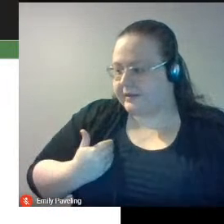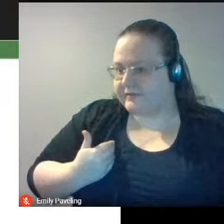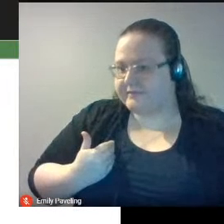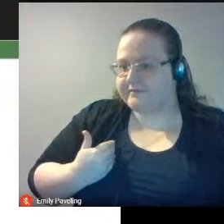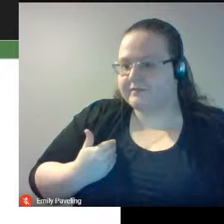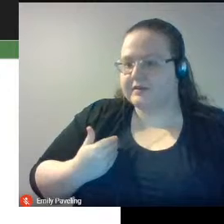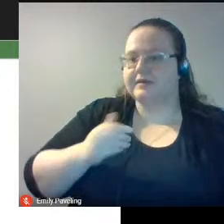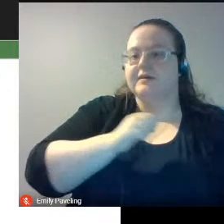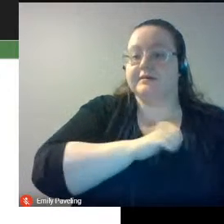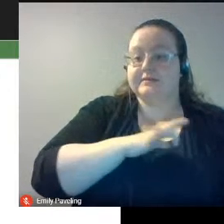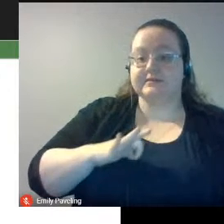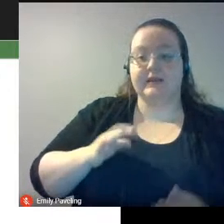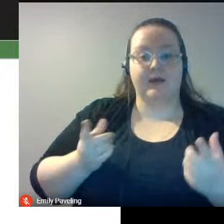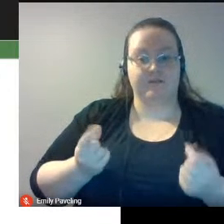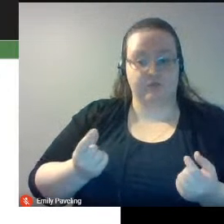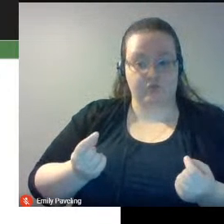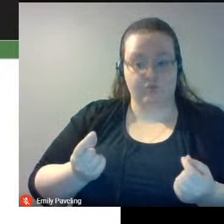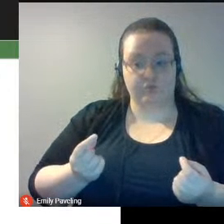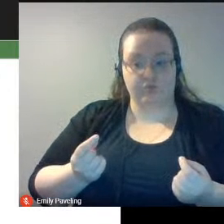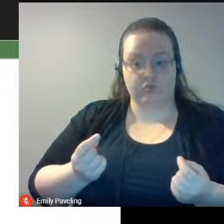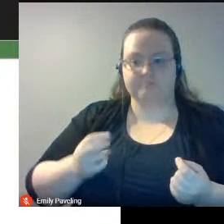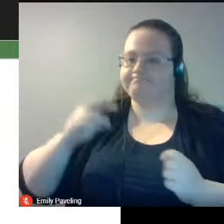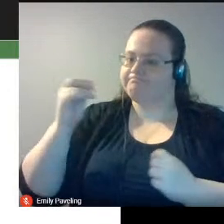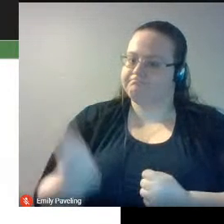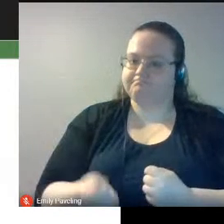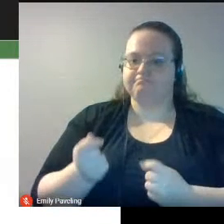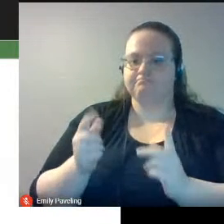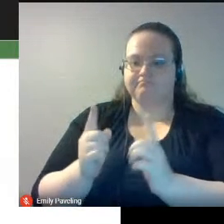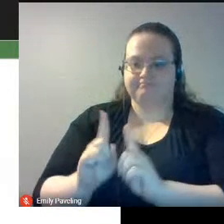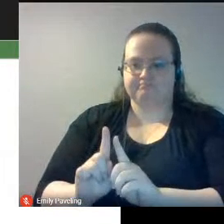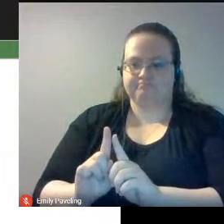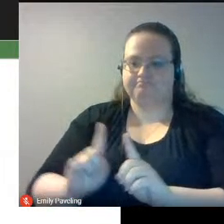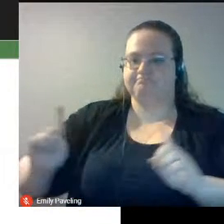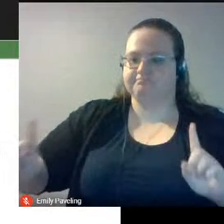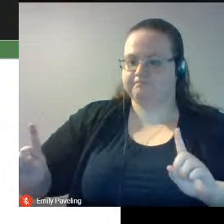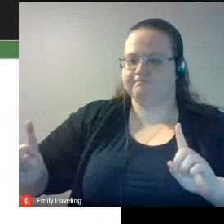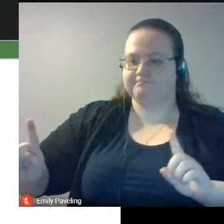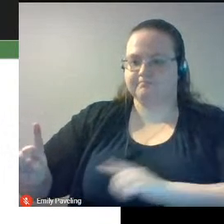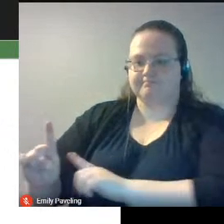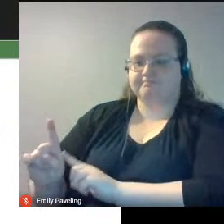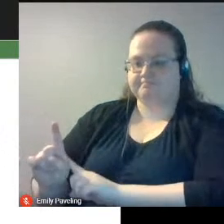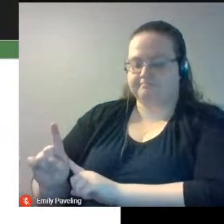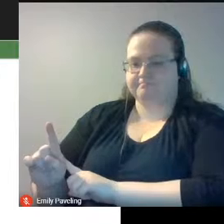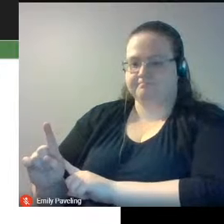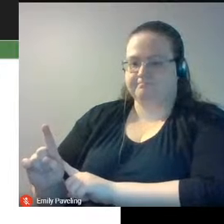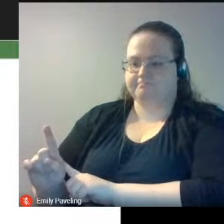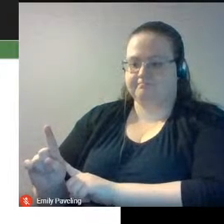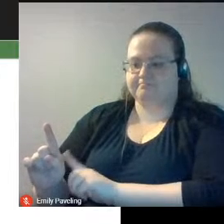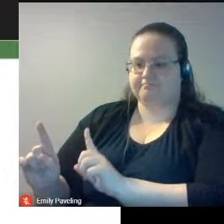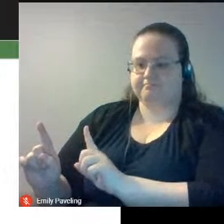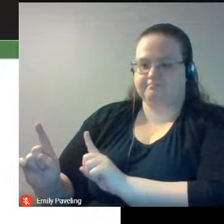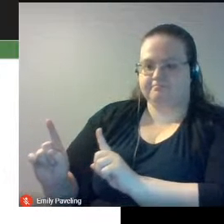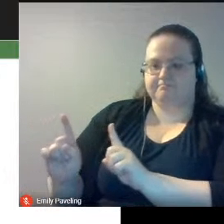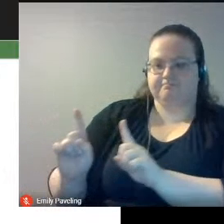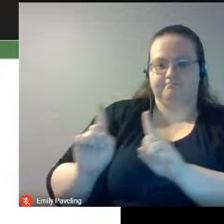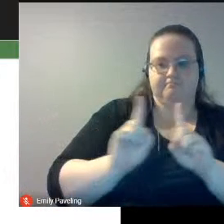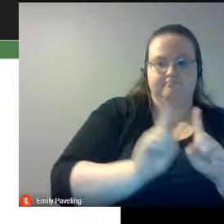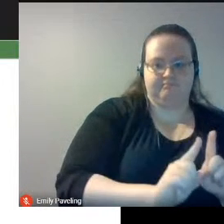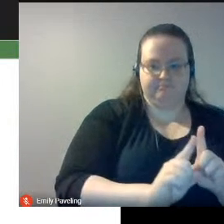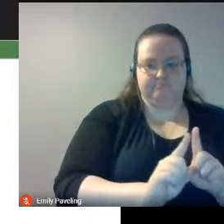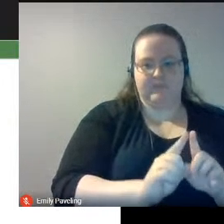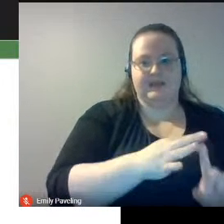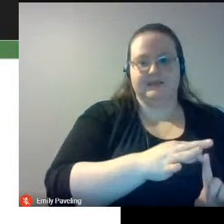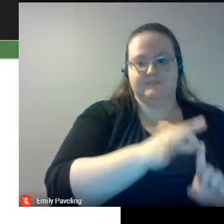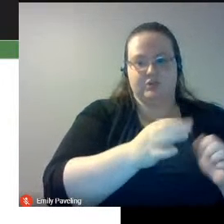advises a staff member to immediately separate the students from others. A staff member should then supervise the student in a